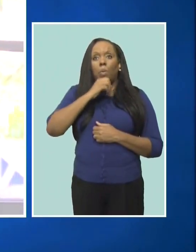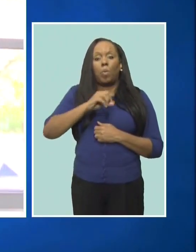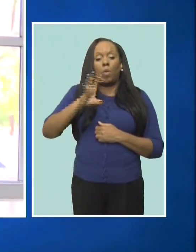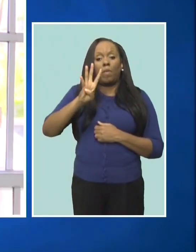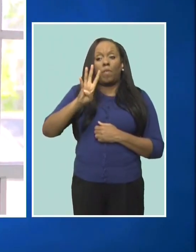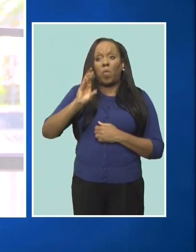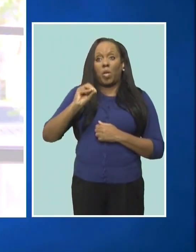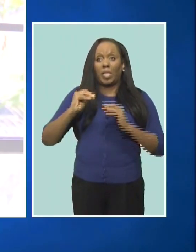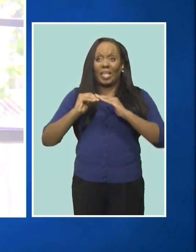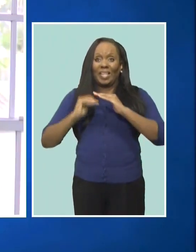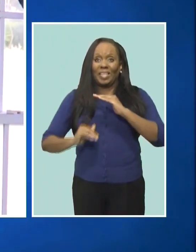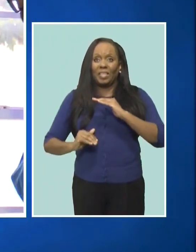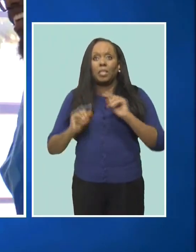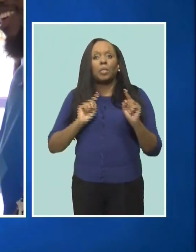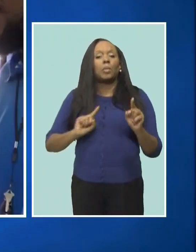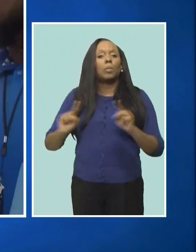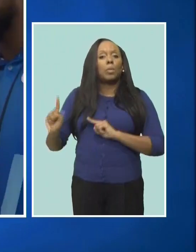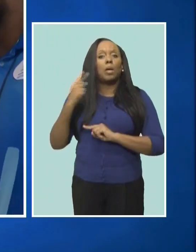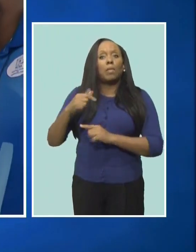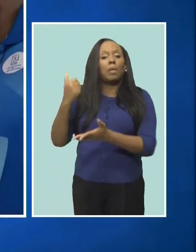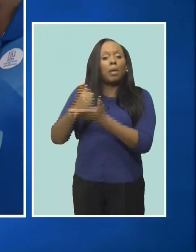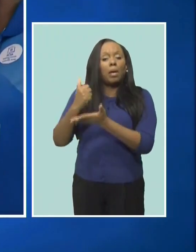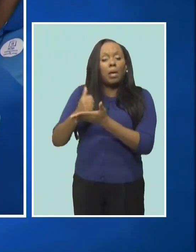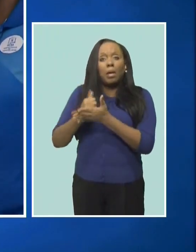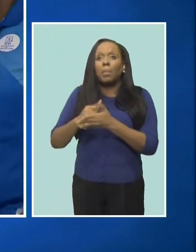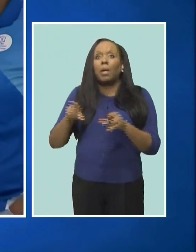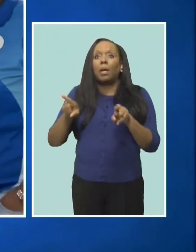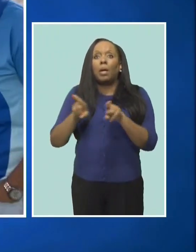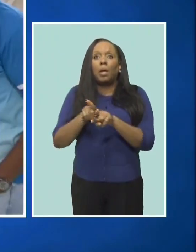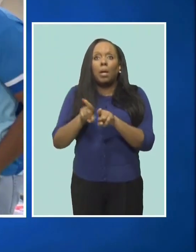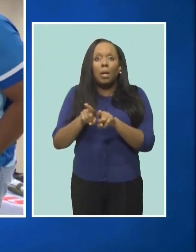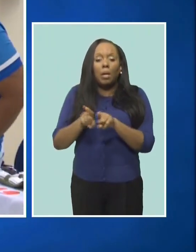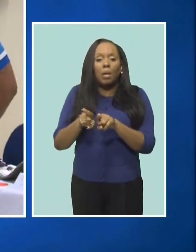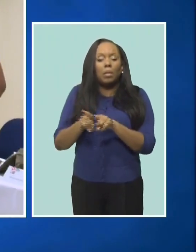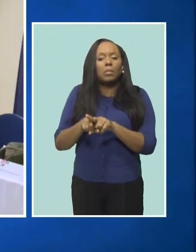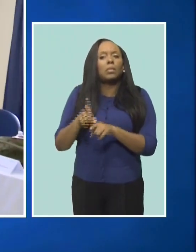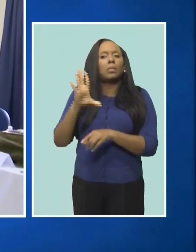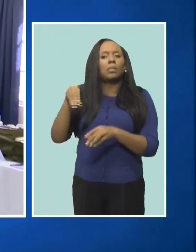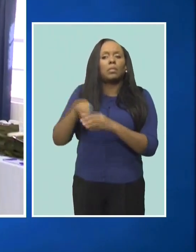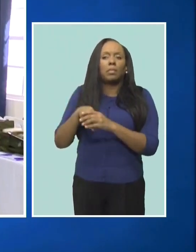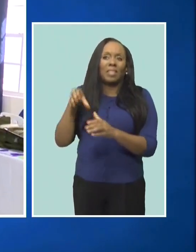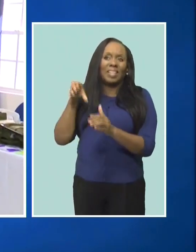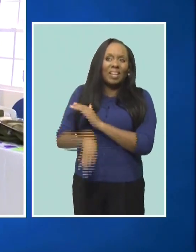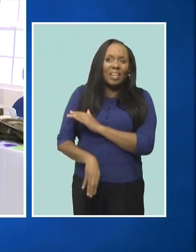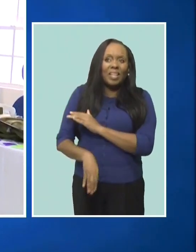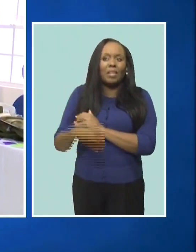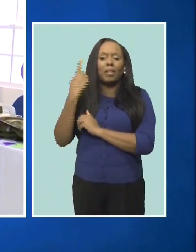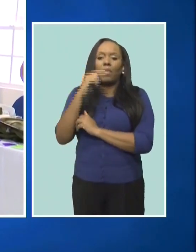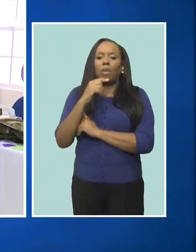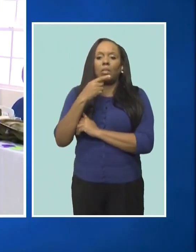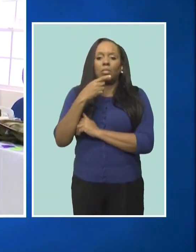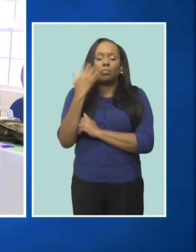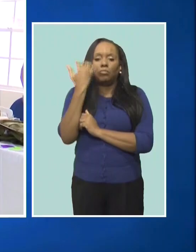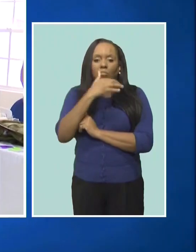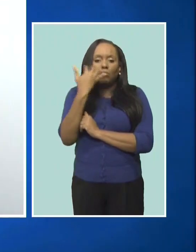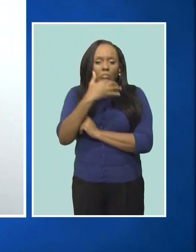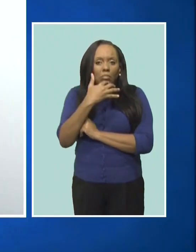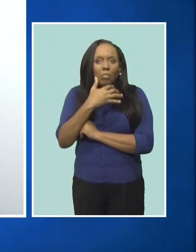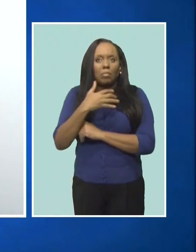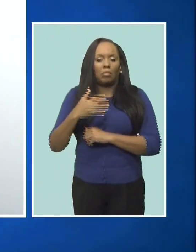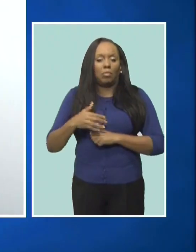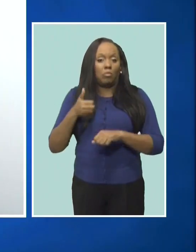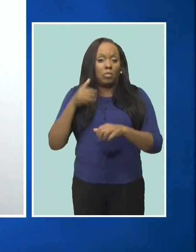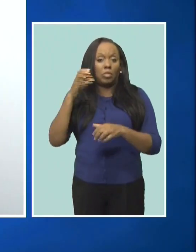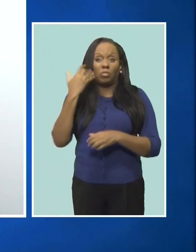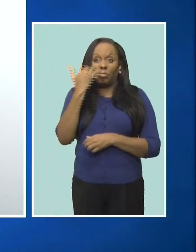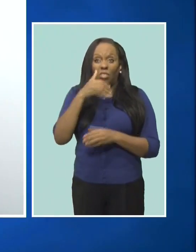treatment facilities and they're also coming into contact with the criminal justice system for drug-related offenses. I can say